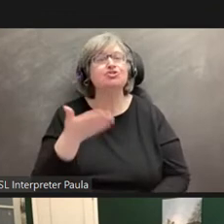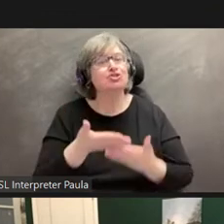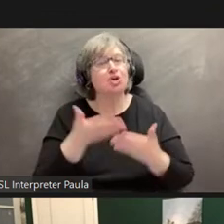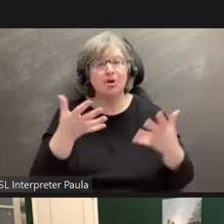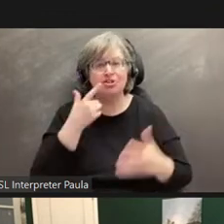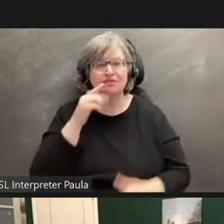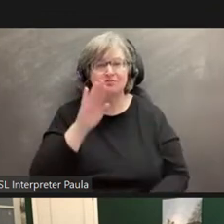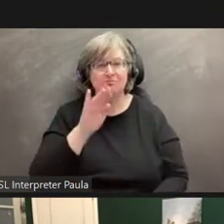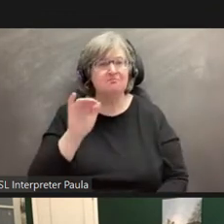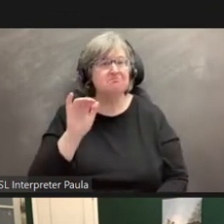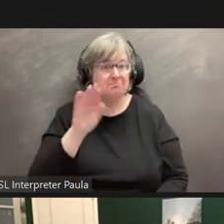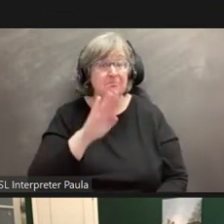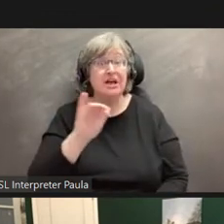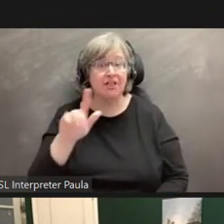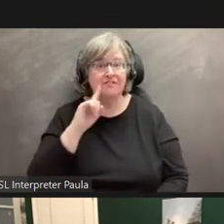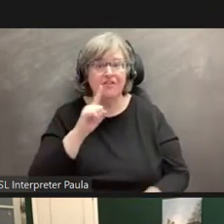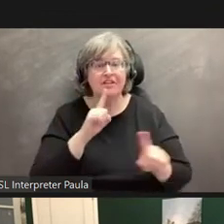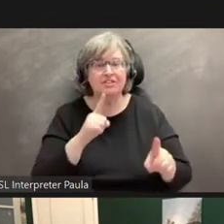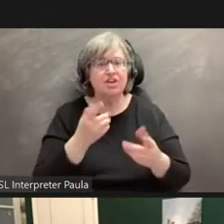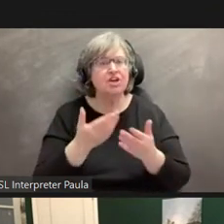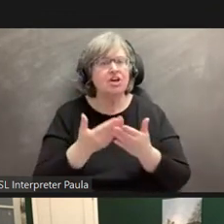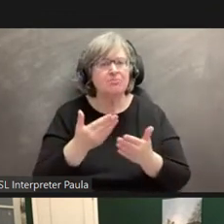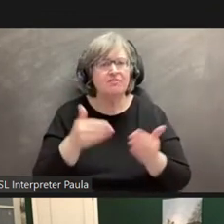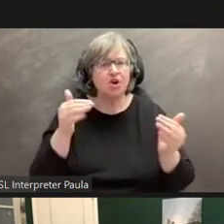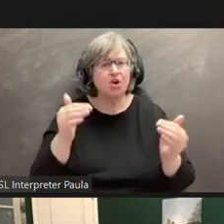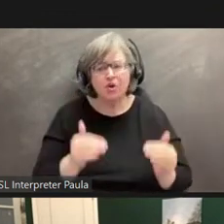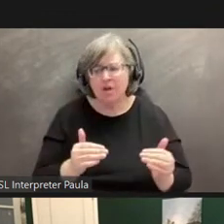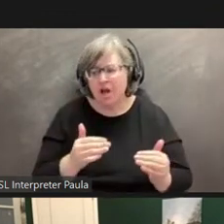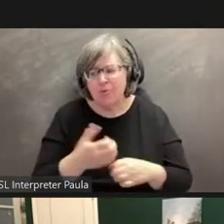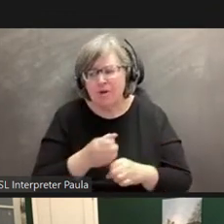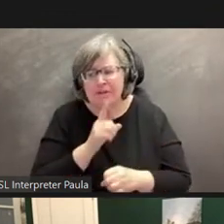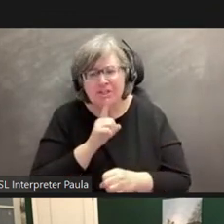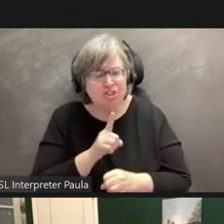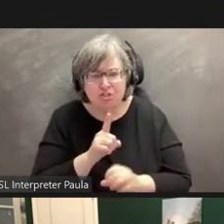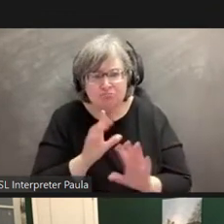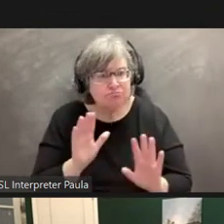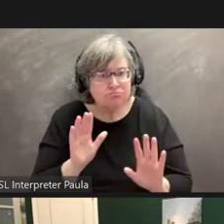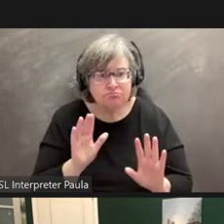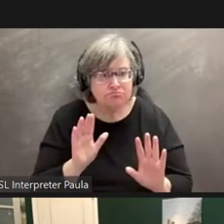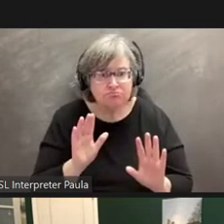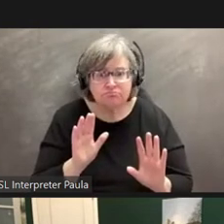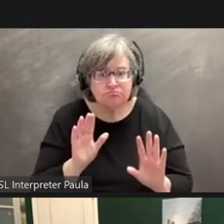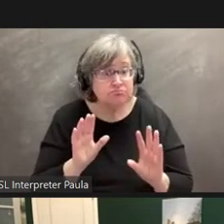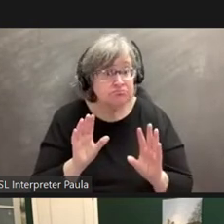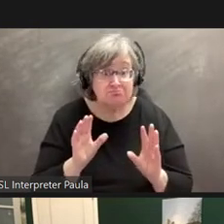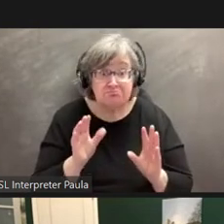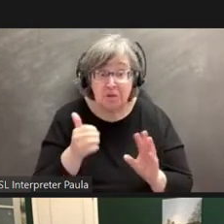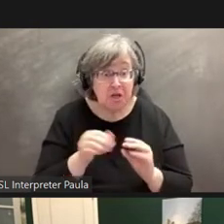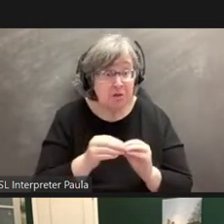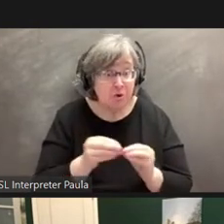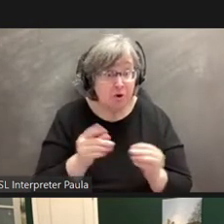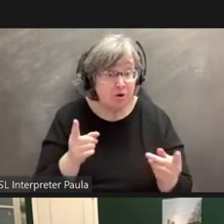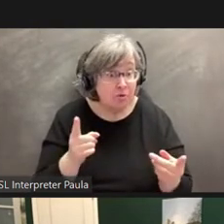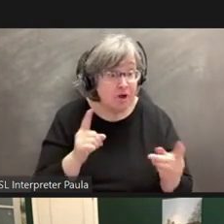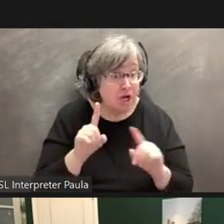your answers. Before we move on to the next item, I wanna make sure, see if there's any other committee members who might have a